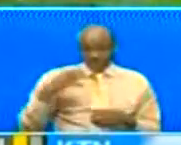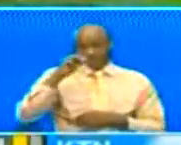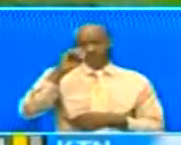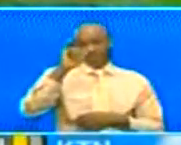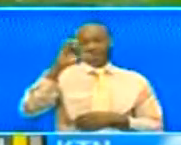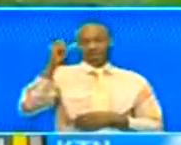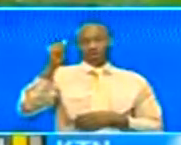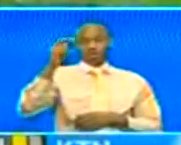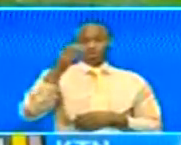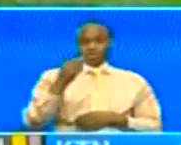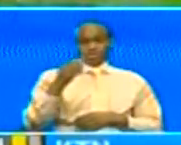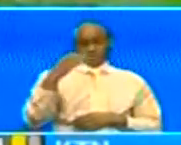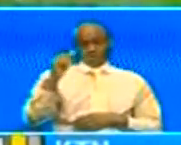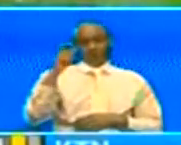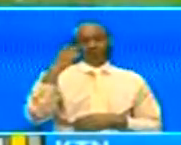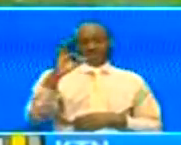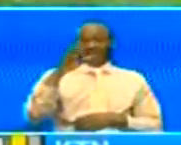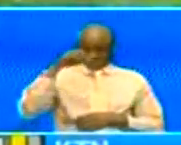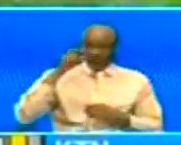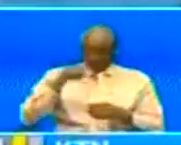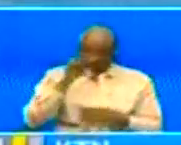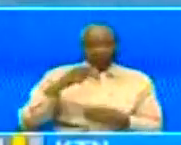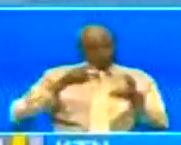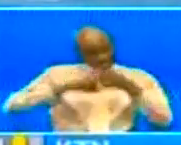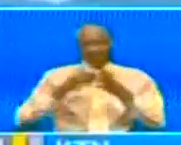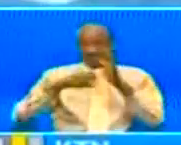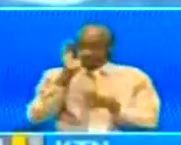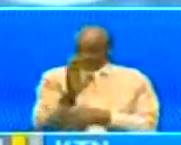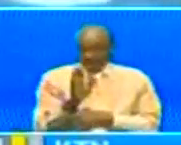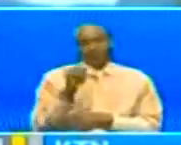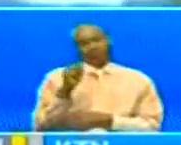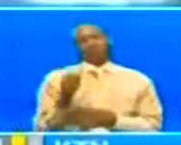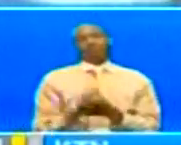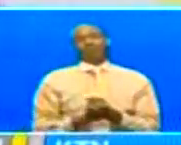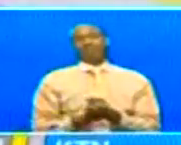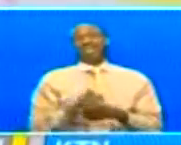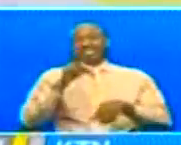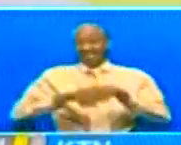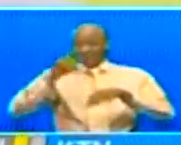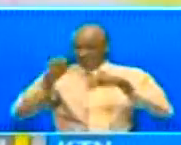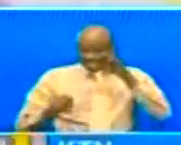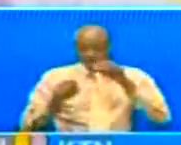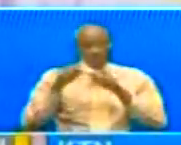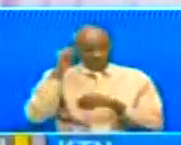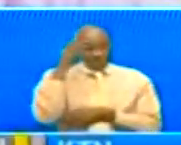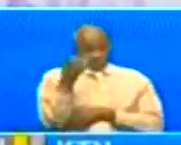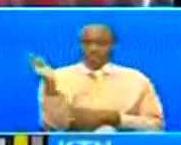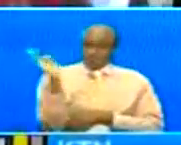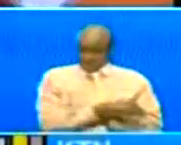and set up their manufacturing here. After the South Coast retreat, they flew to